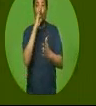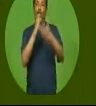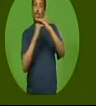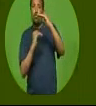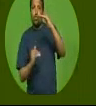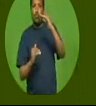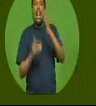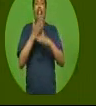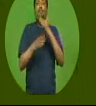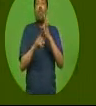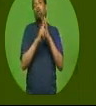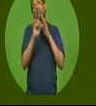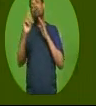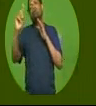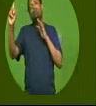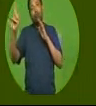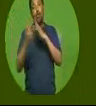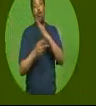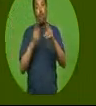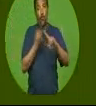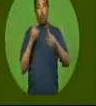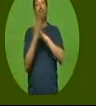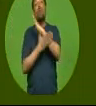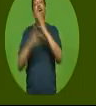of migration from rural areas.